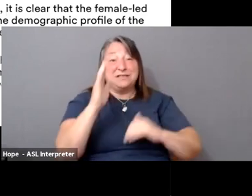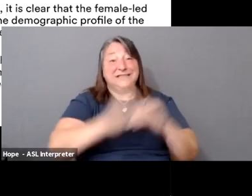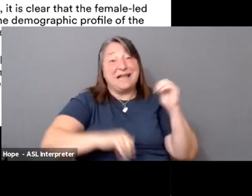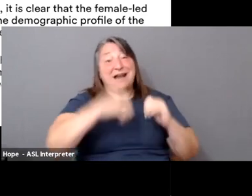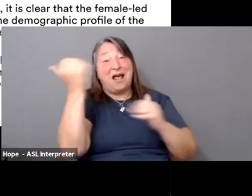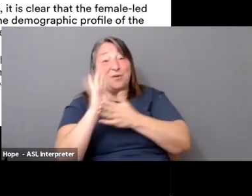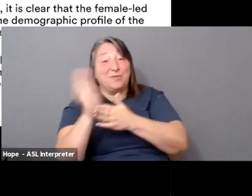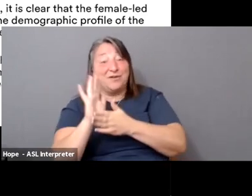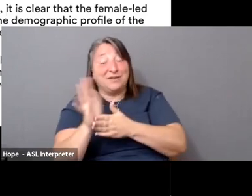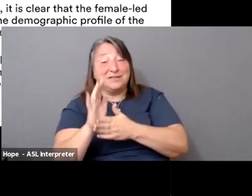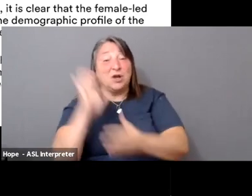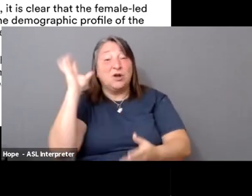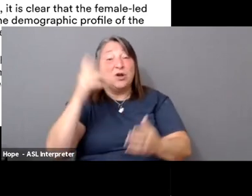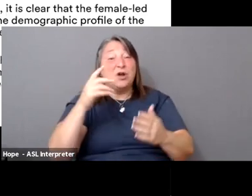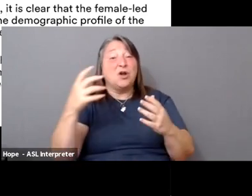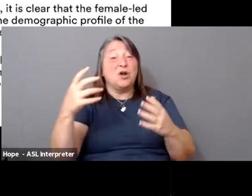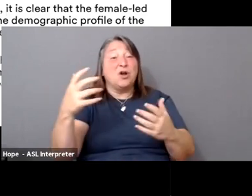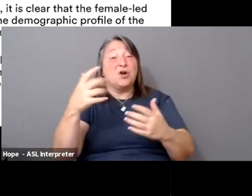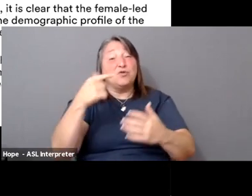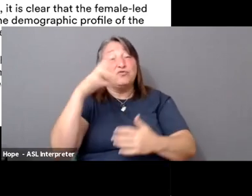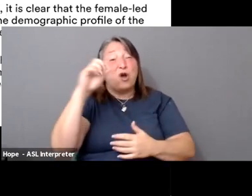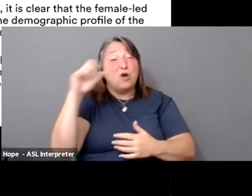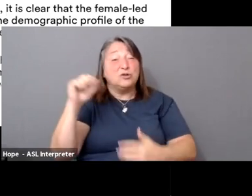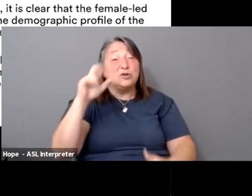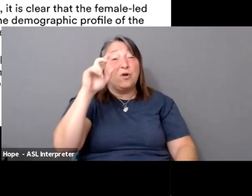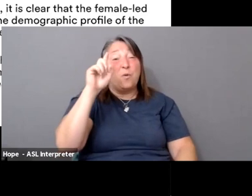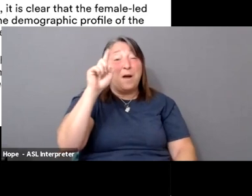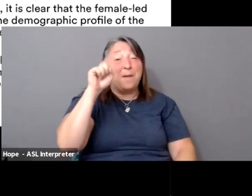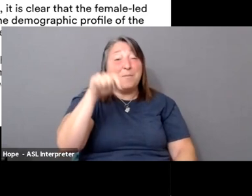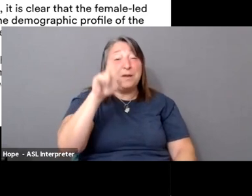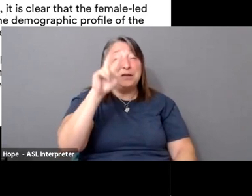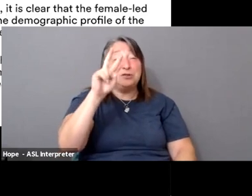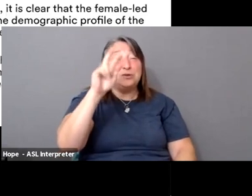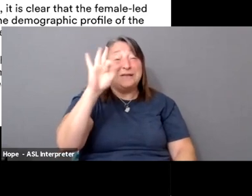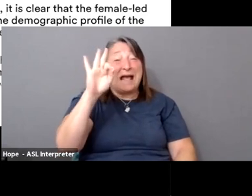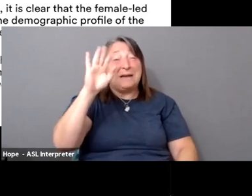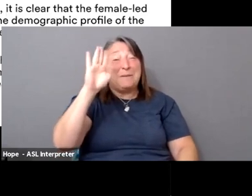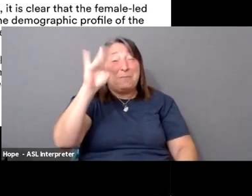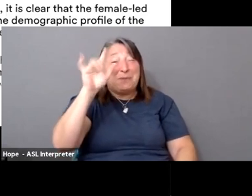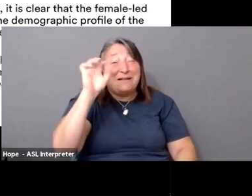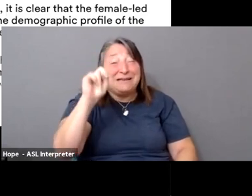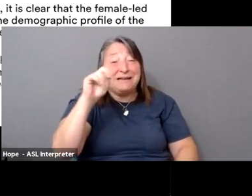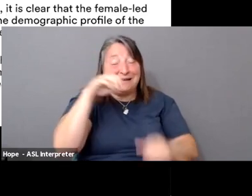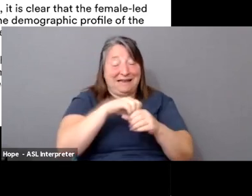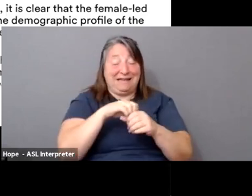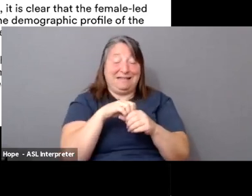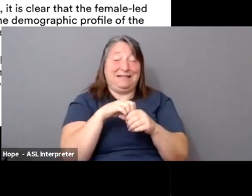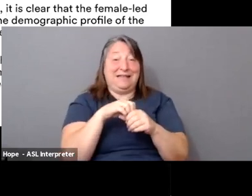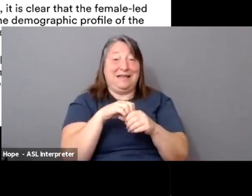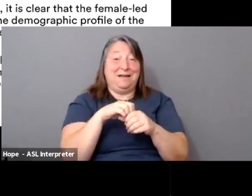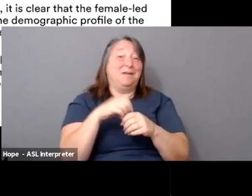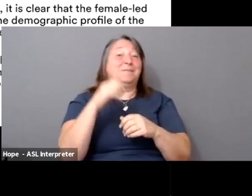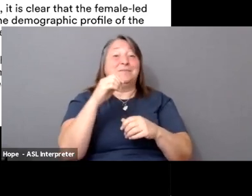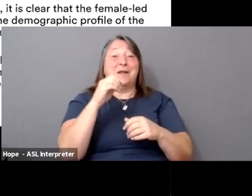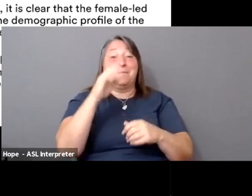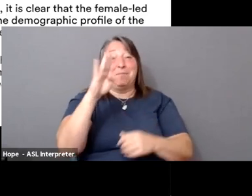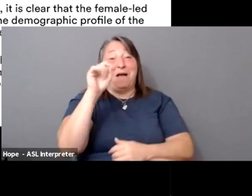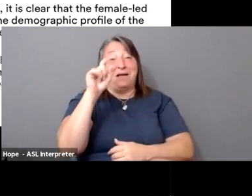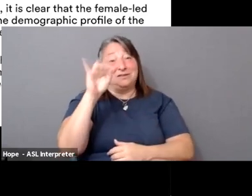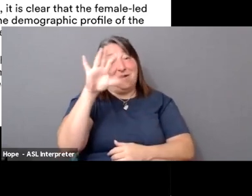$1.29 billion at the global box office. Now, this benefited from attracting the core Marvel audience whilst introducing a